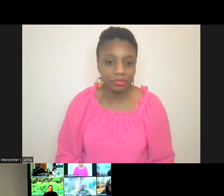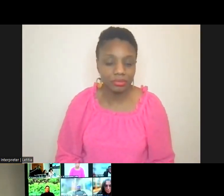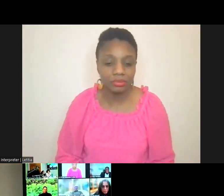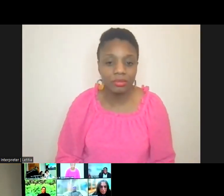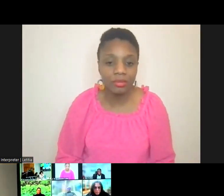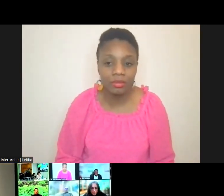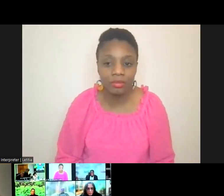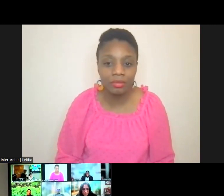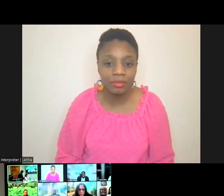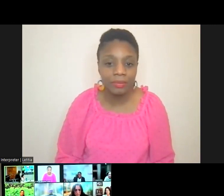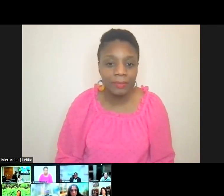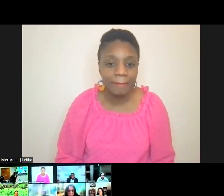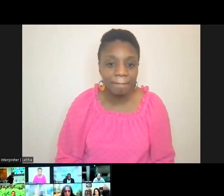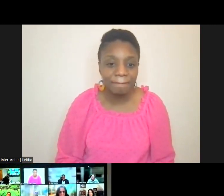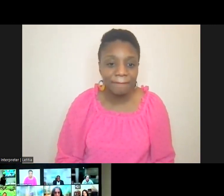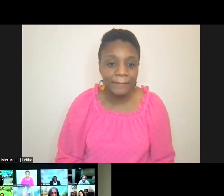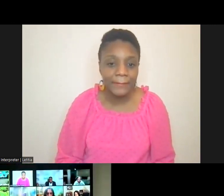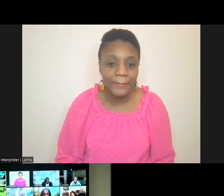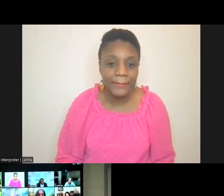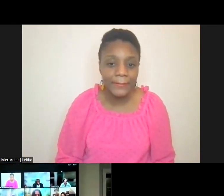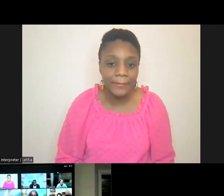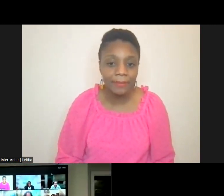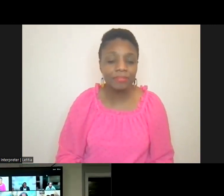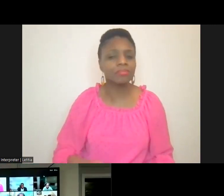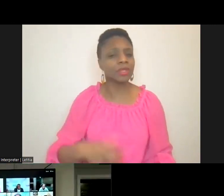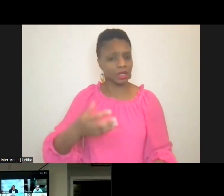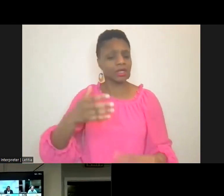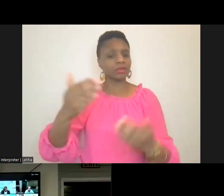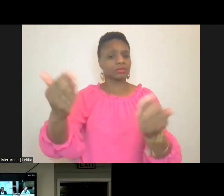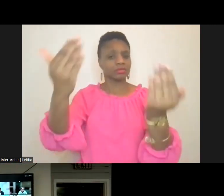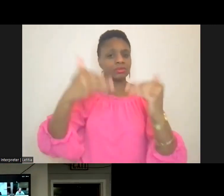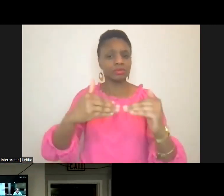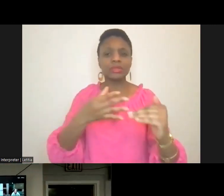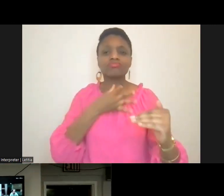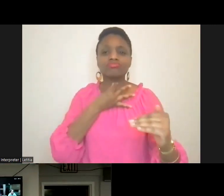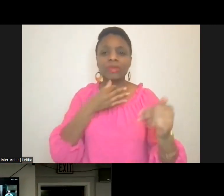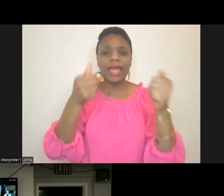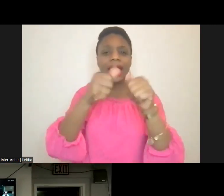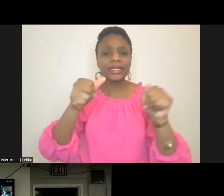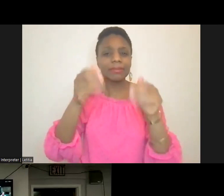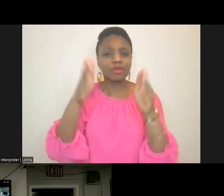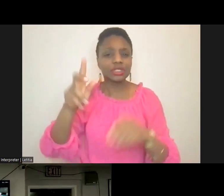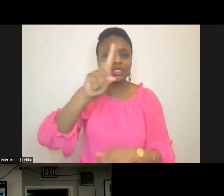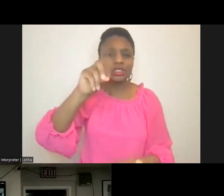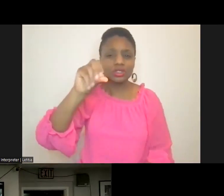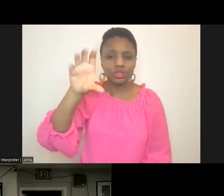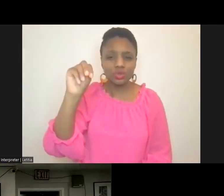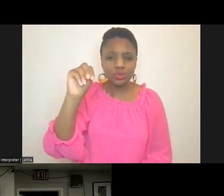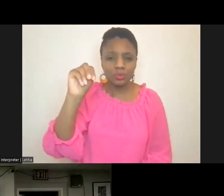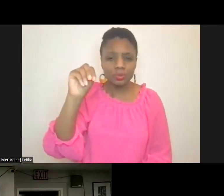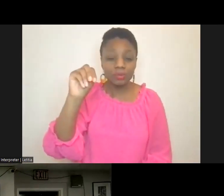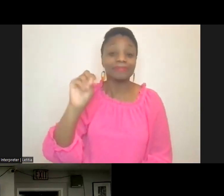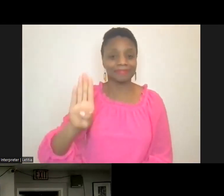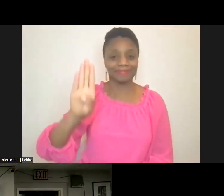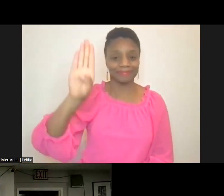Thank you so much. Is there anyone online, Kessel? Yes, we have Alan